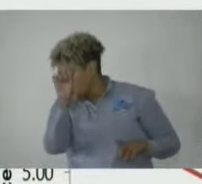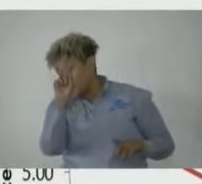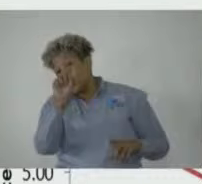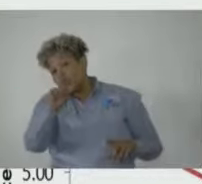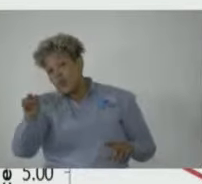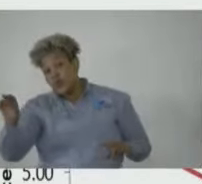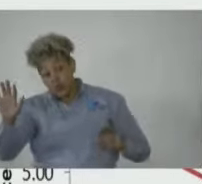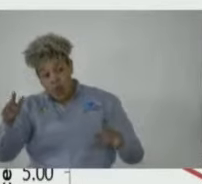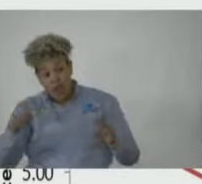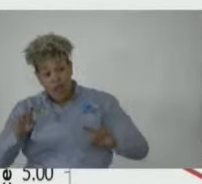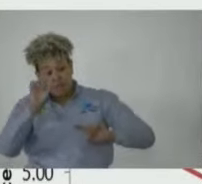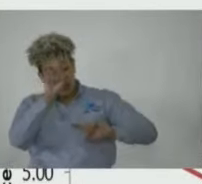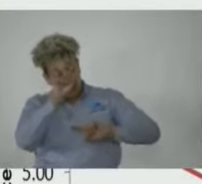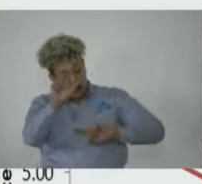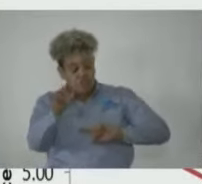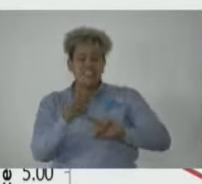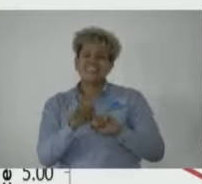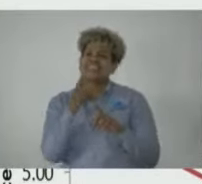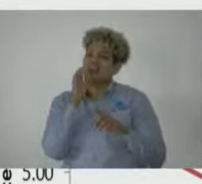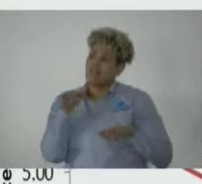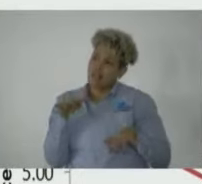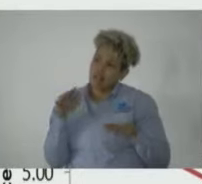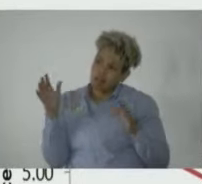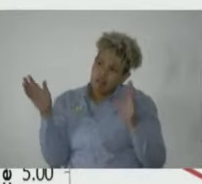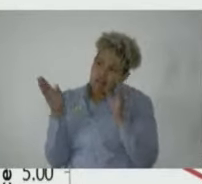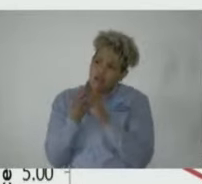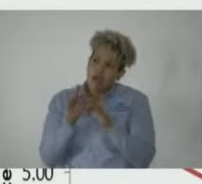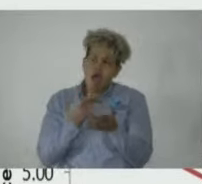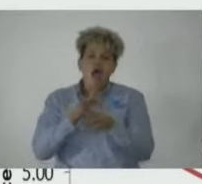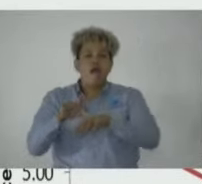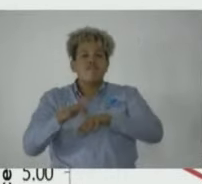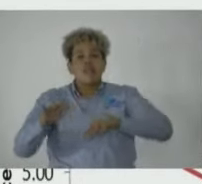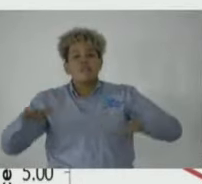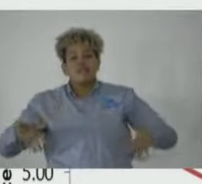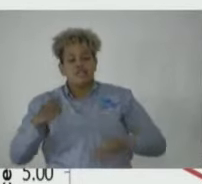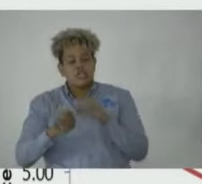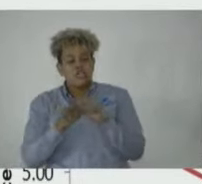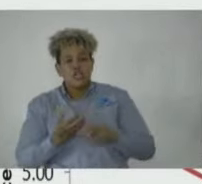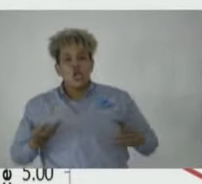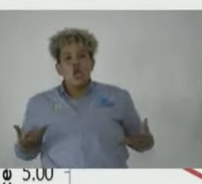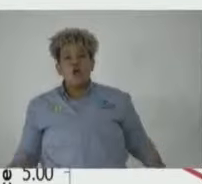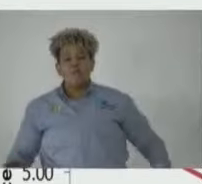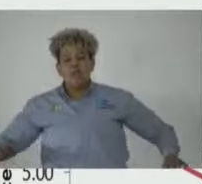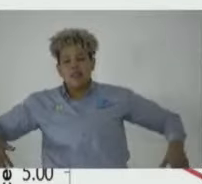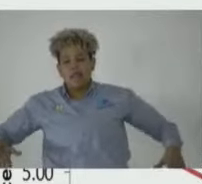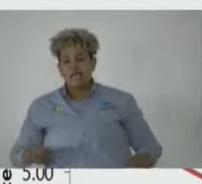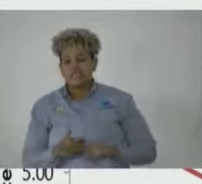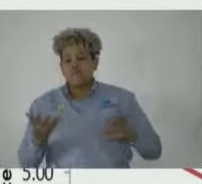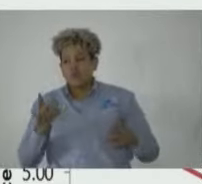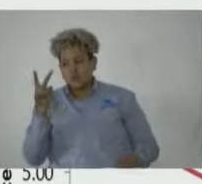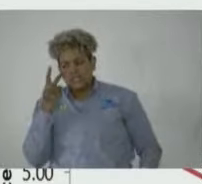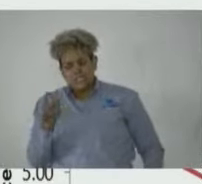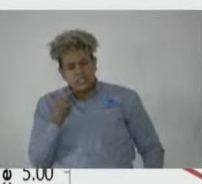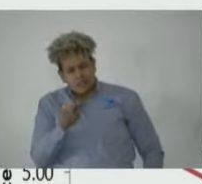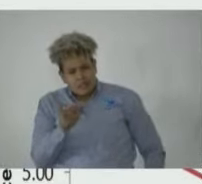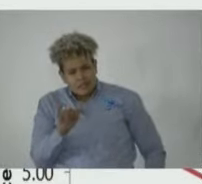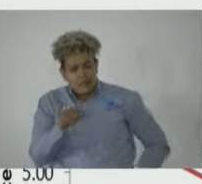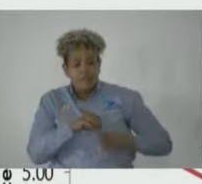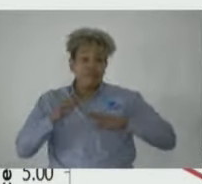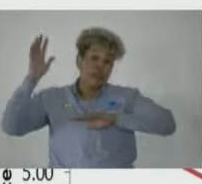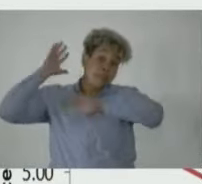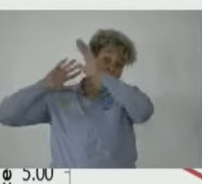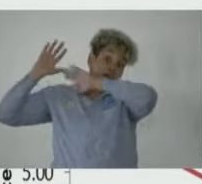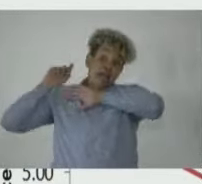2022. 2023 is not yet available. The year is not complete. And what you'll see is that in the